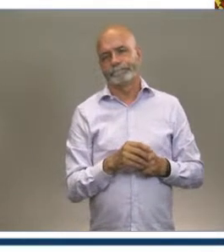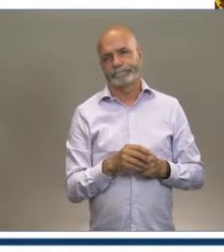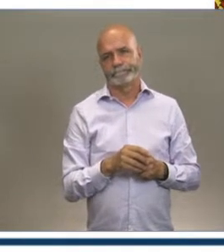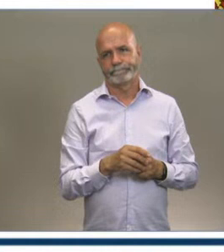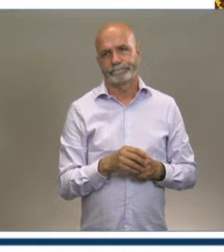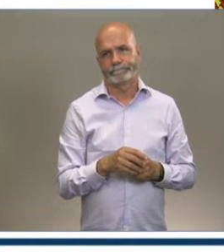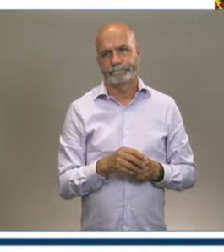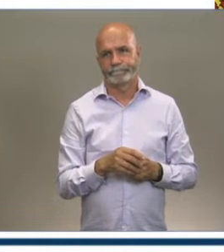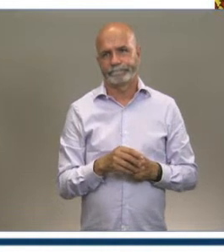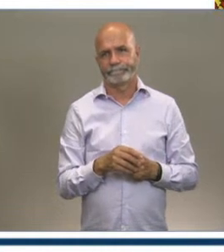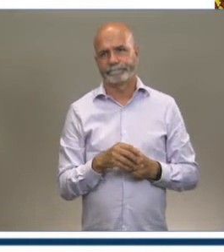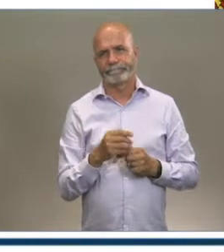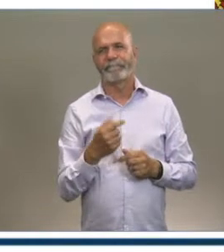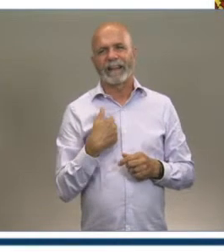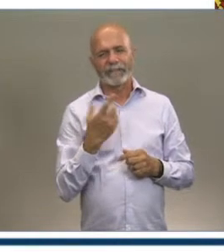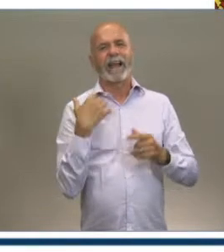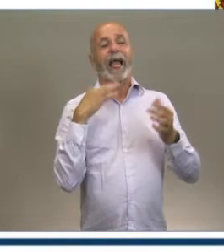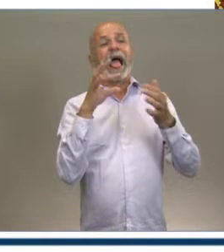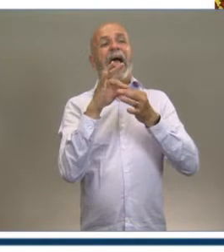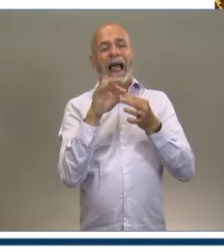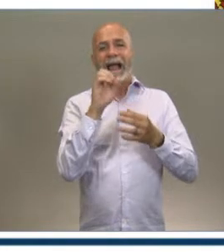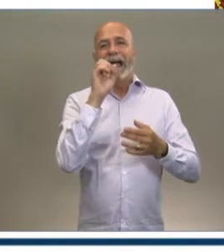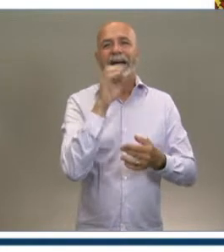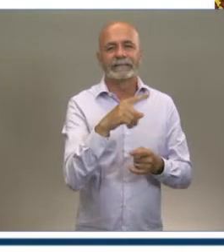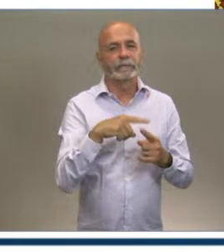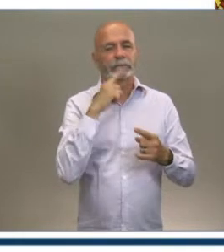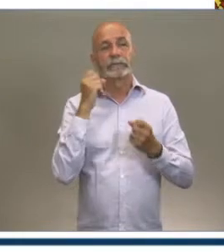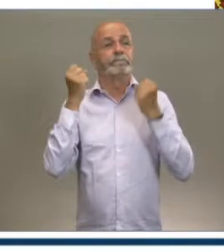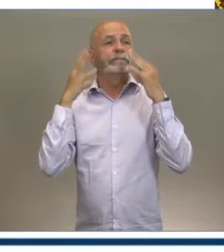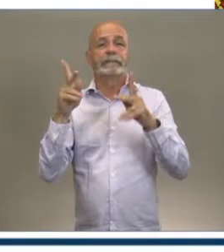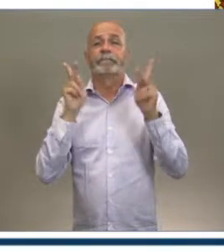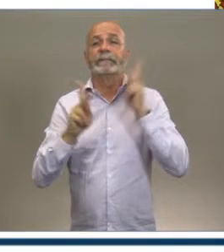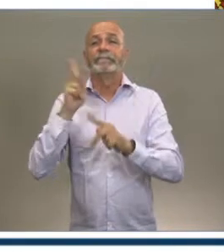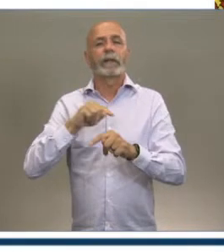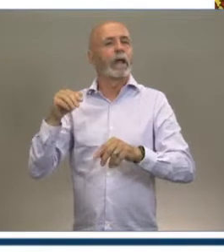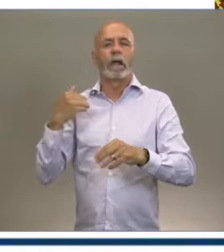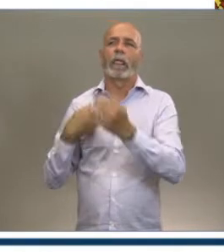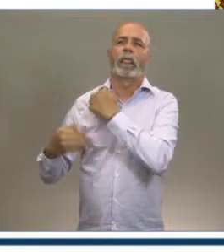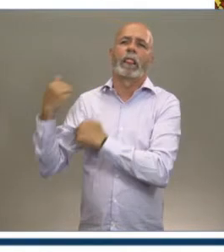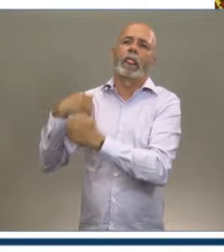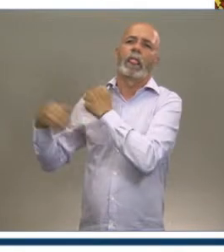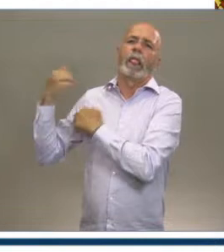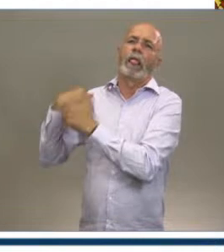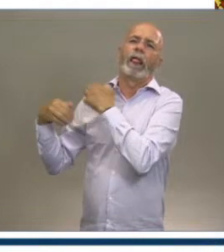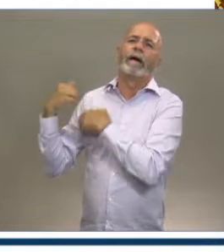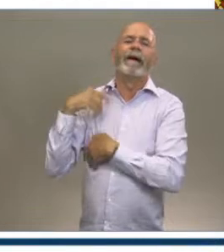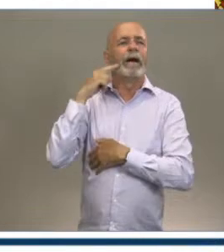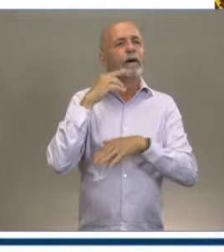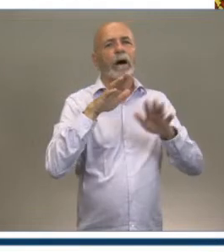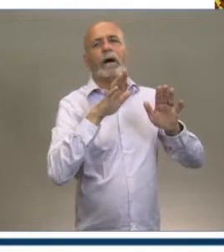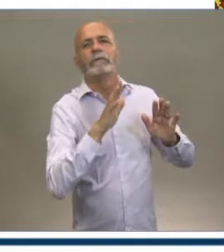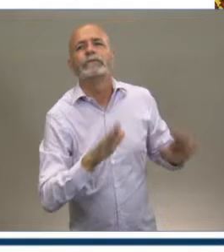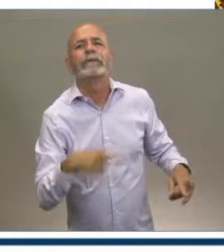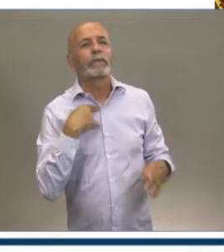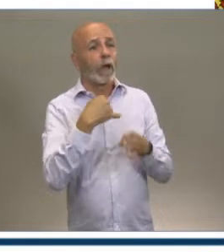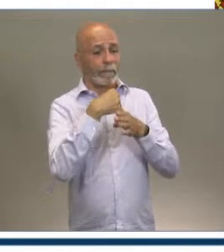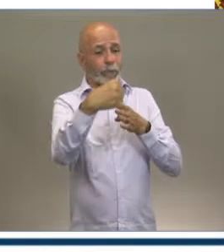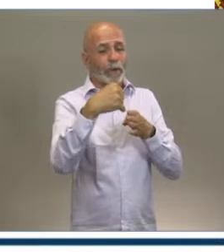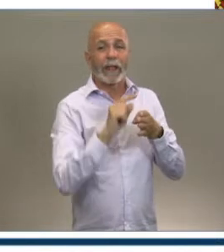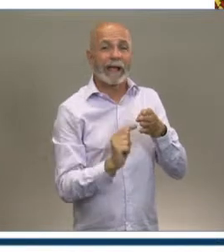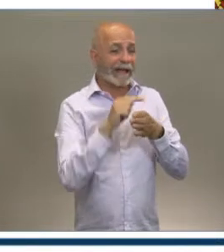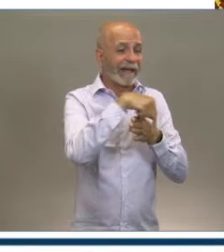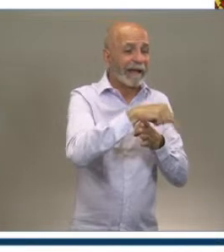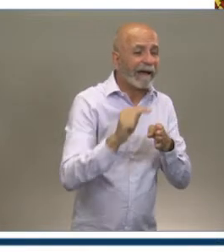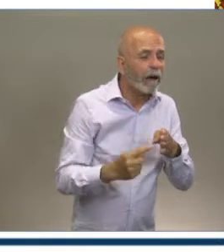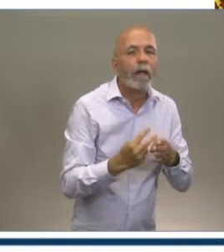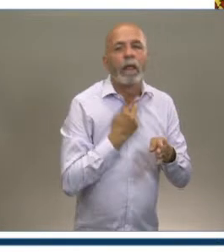you because I've had hundreds of people today alone ask me about children crossing the border from New Brunswick who are too young to